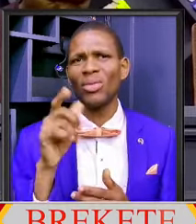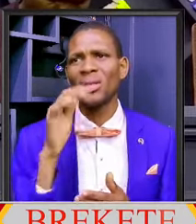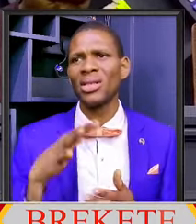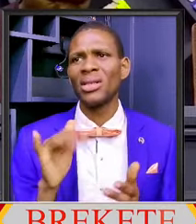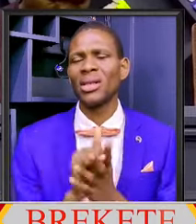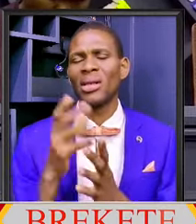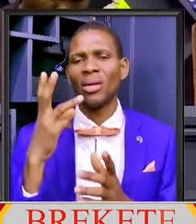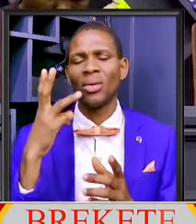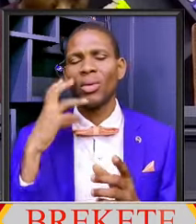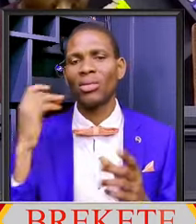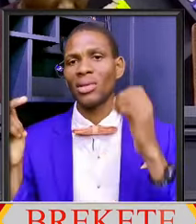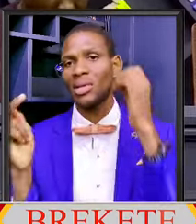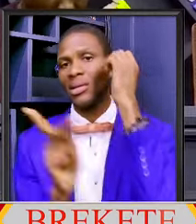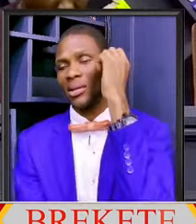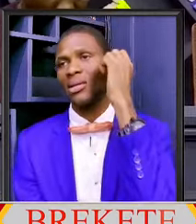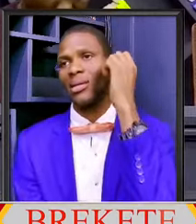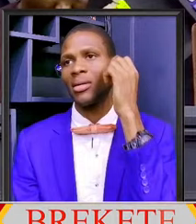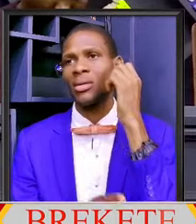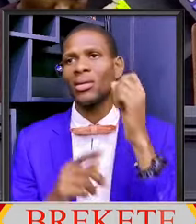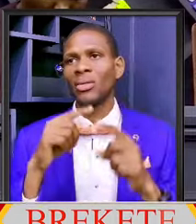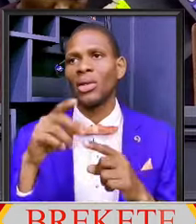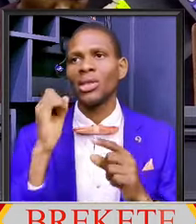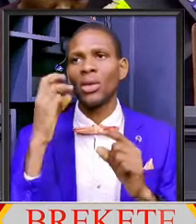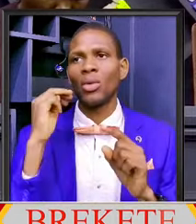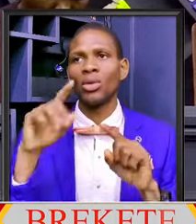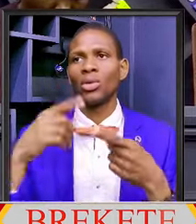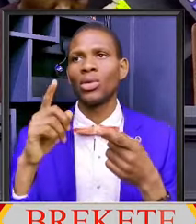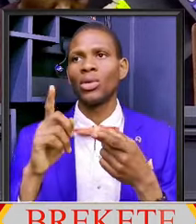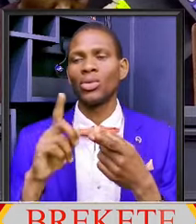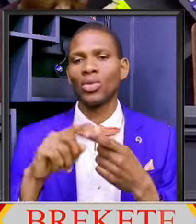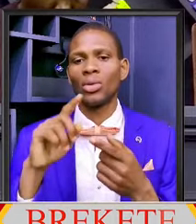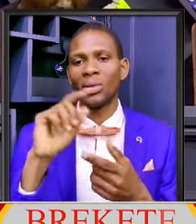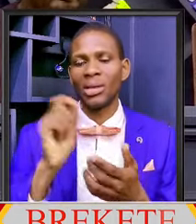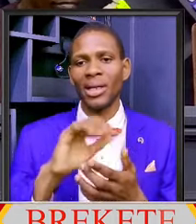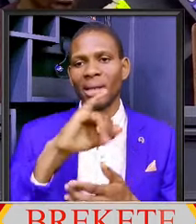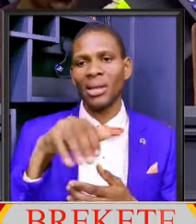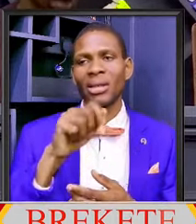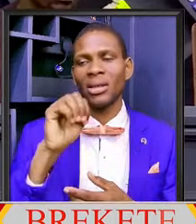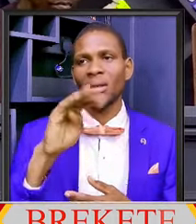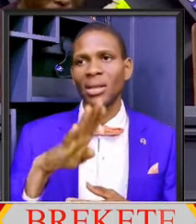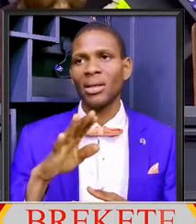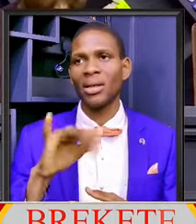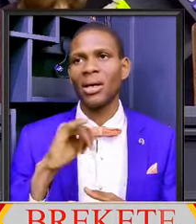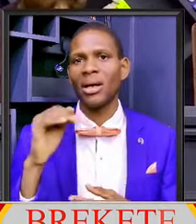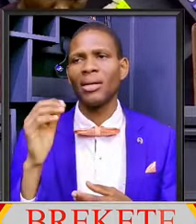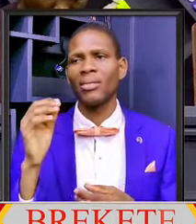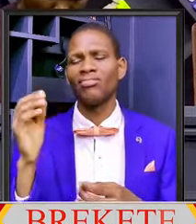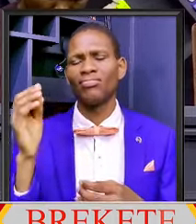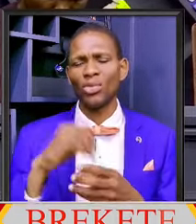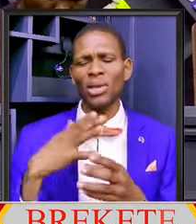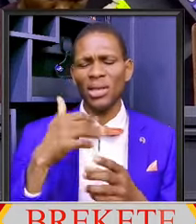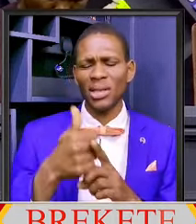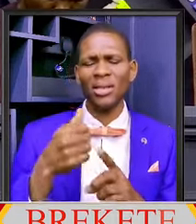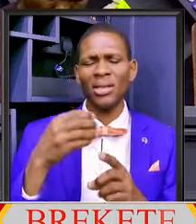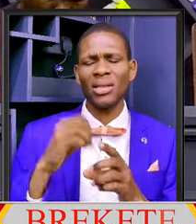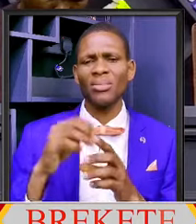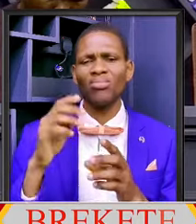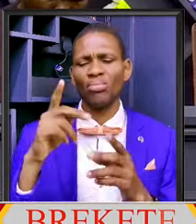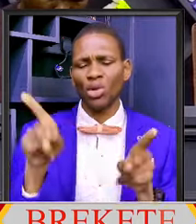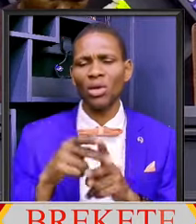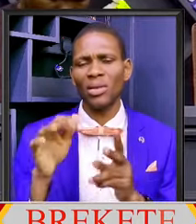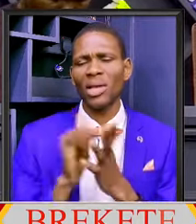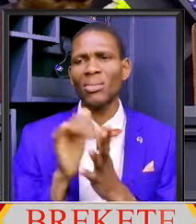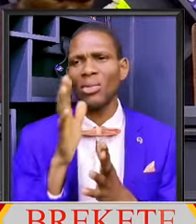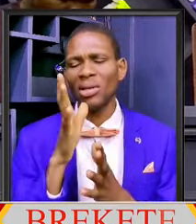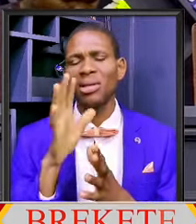was kidnapped when she was going to ride jump. I put myself in the position of the mother.